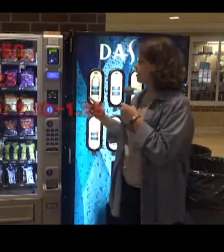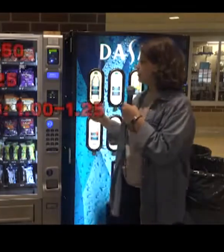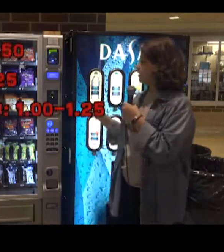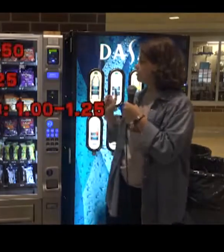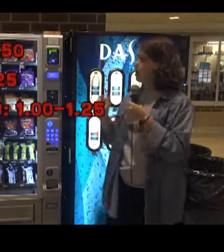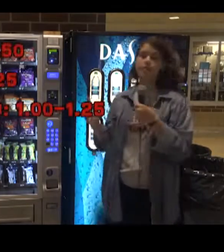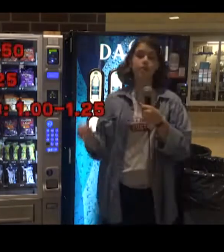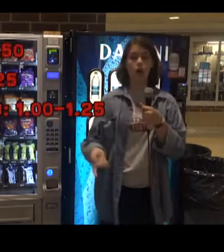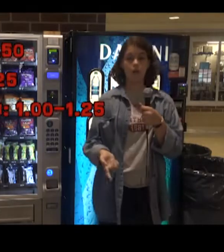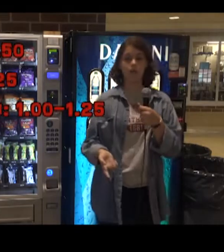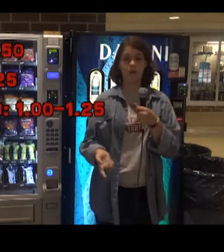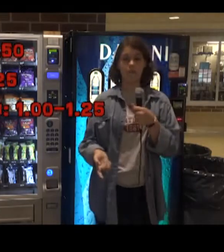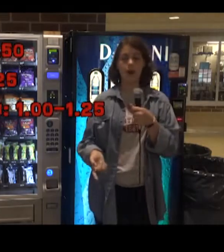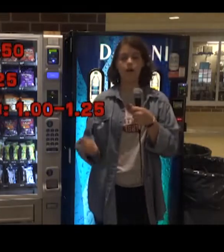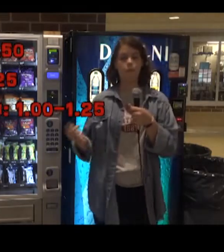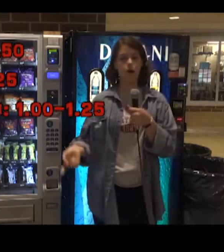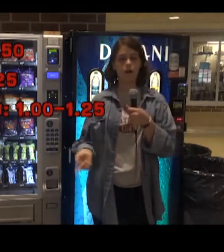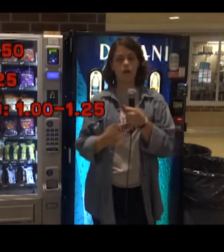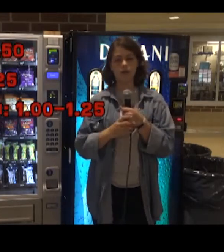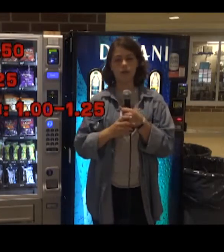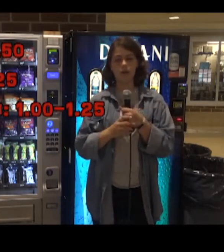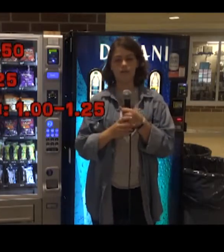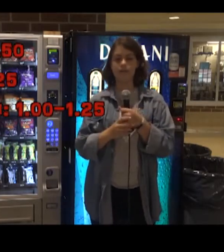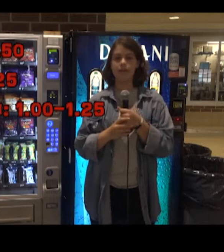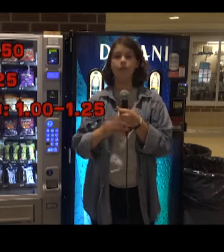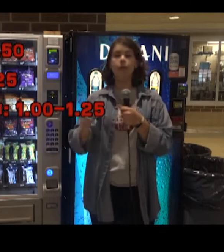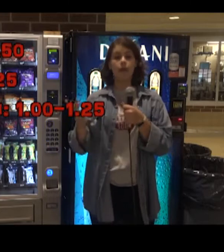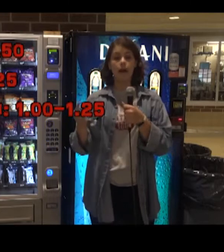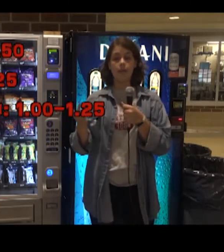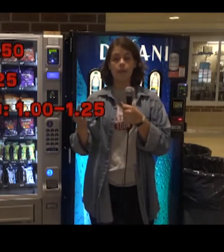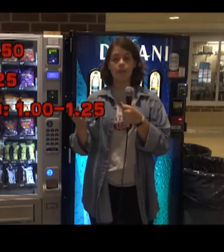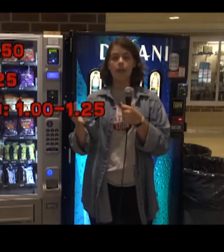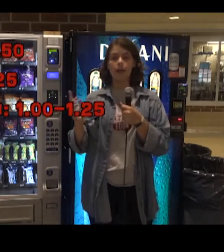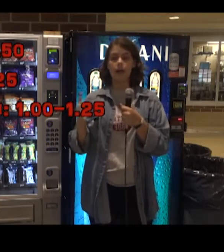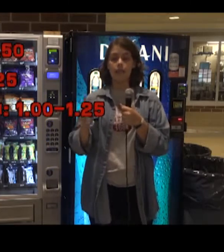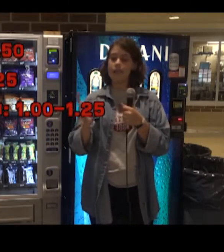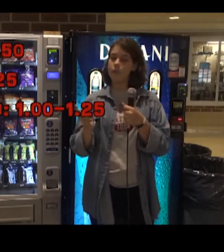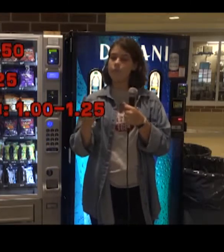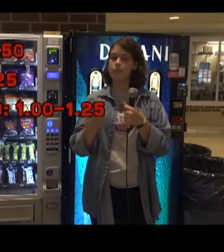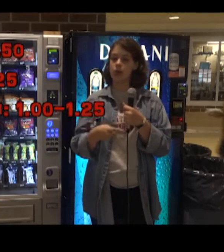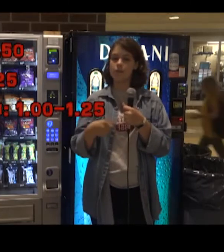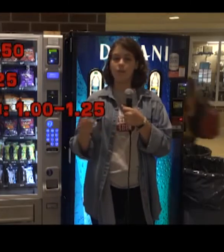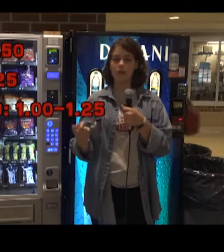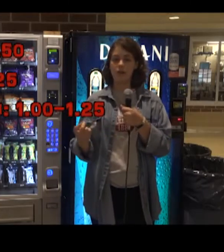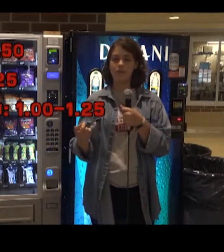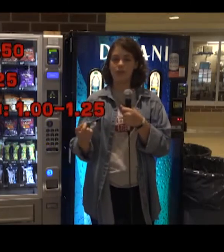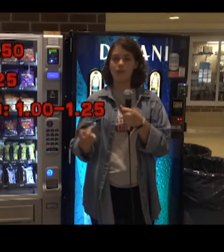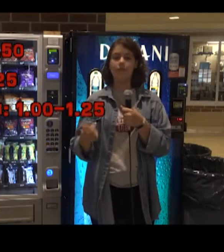for vending machines cost $1.25, and water costs $1.50. For ice cream, it costs anywhere from $1